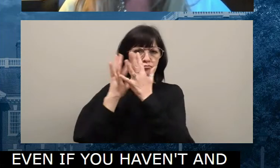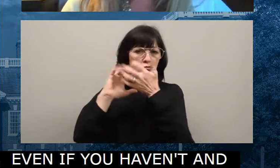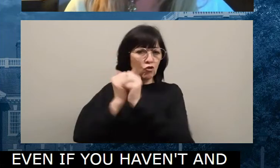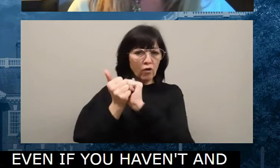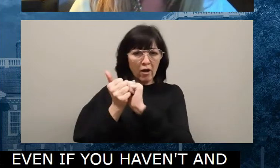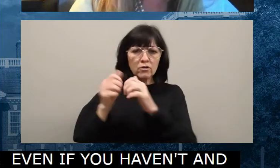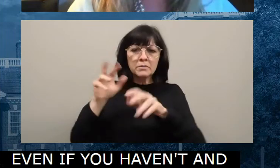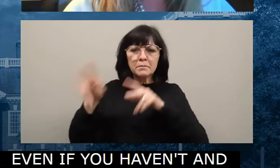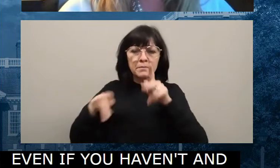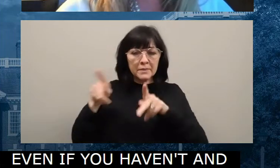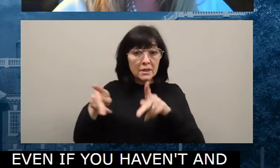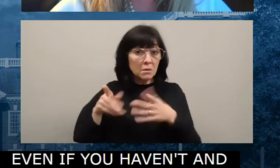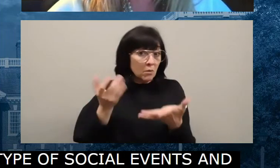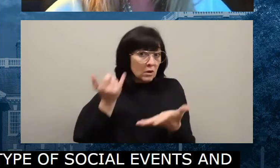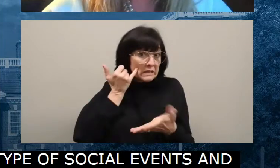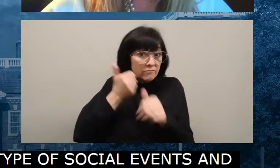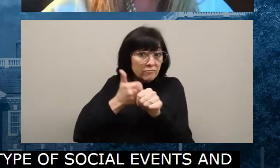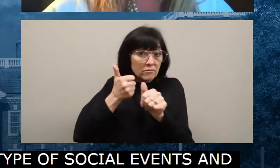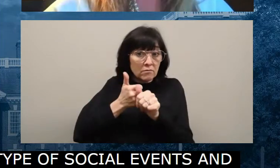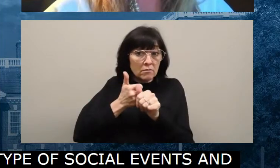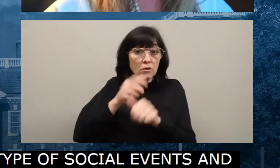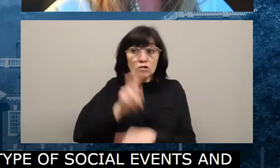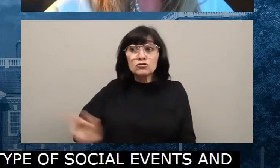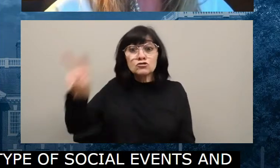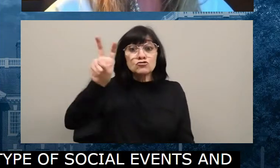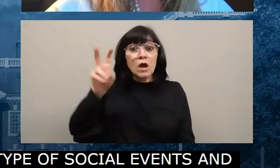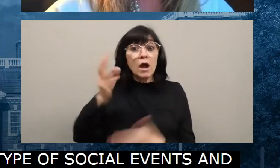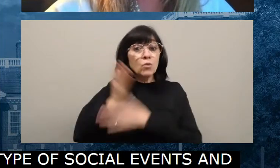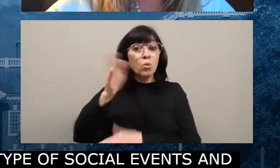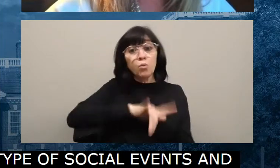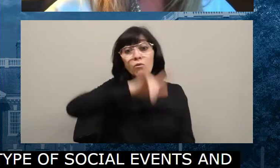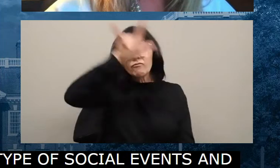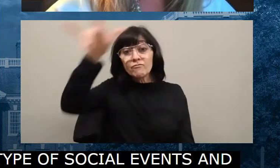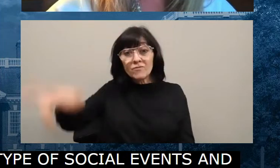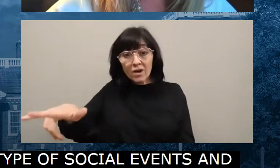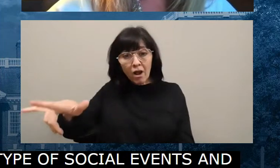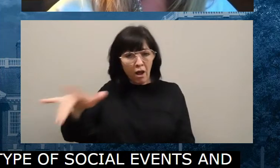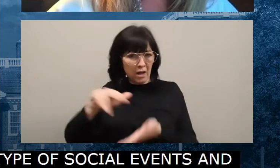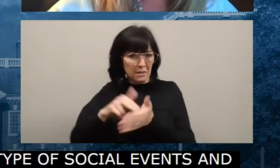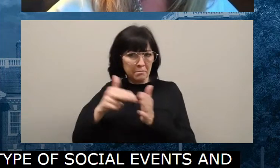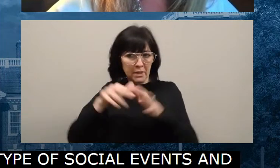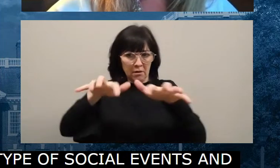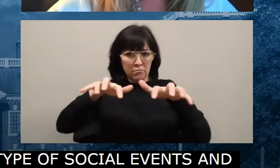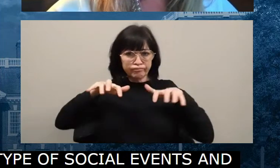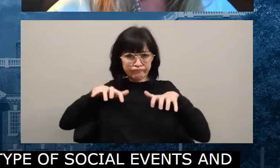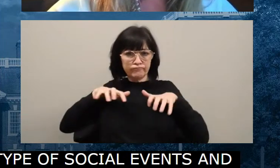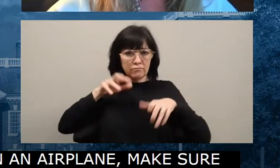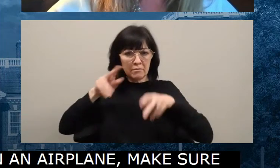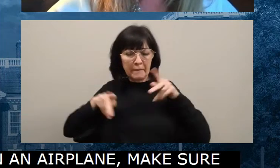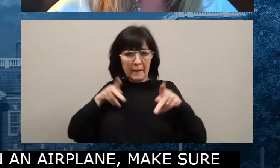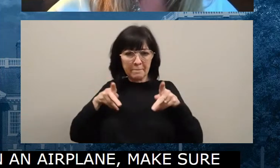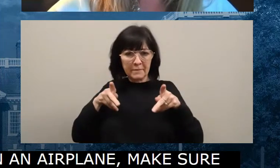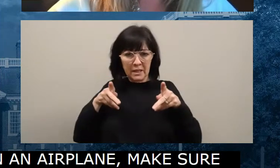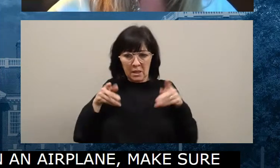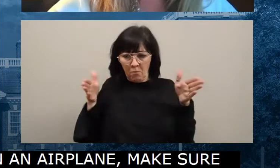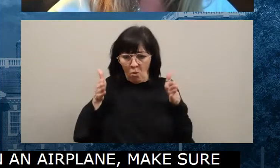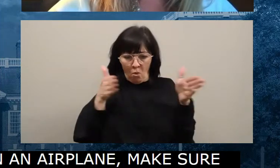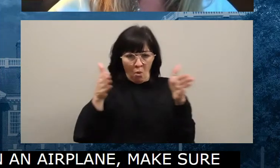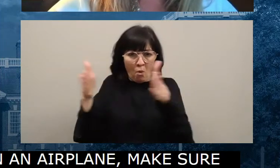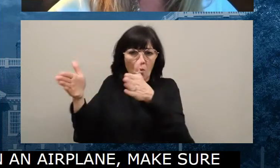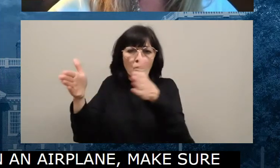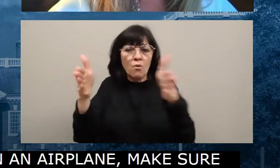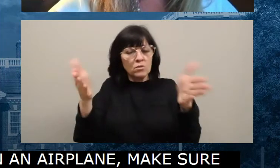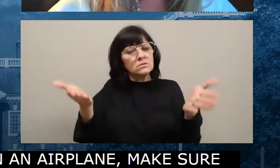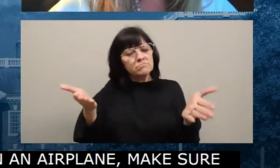in an airplane, make sure that you do get tested so that just in case you're positive, you can